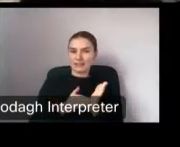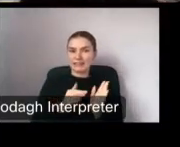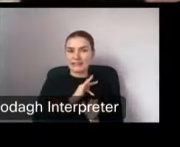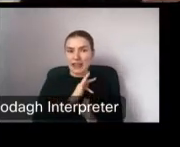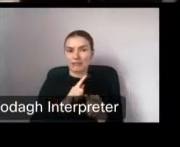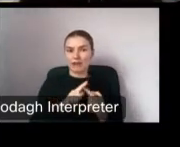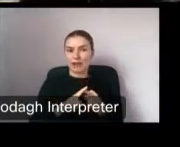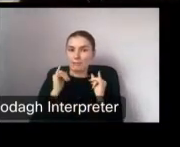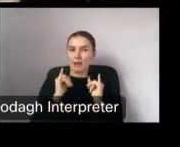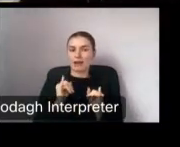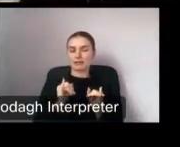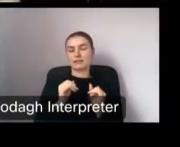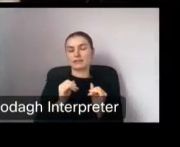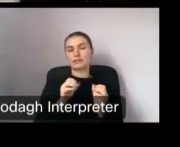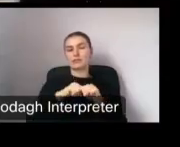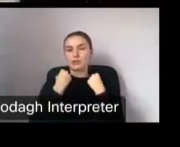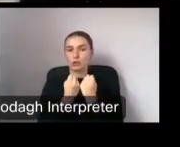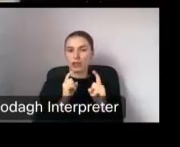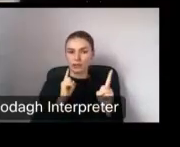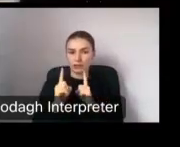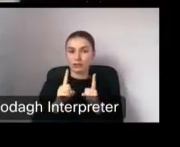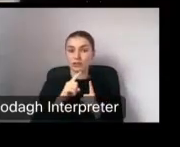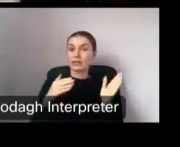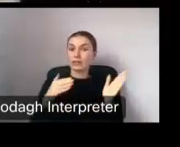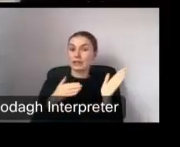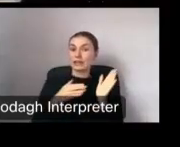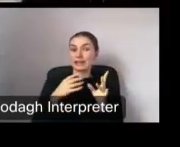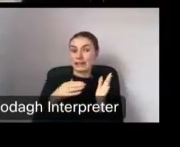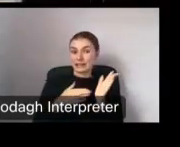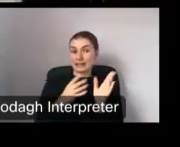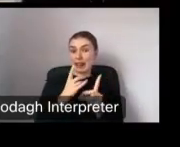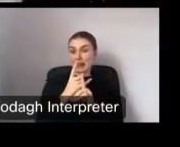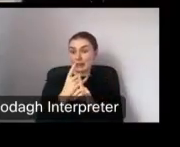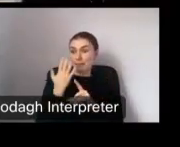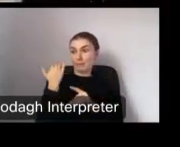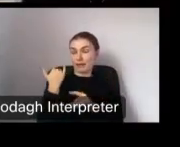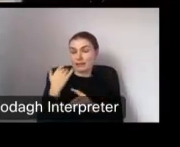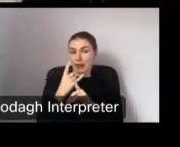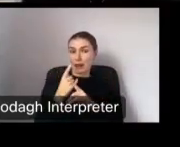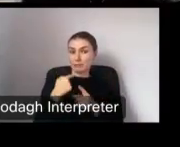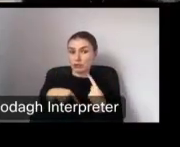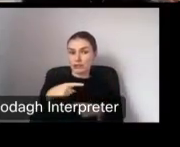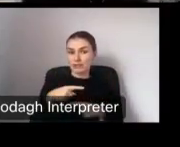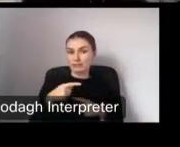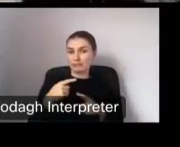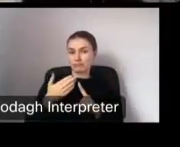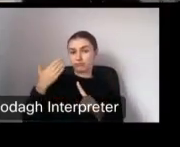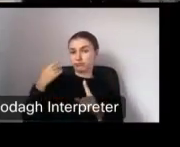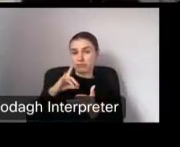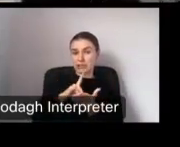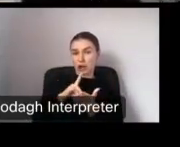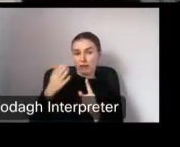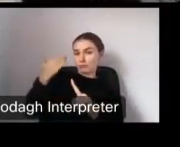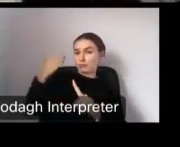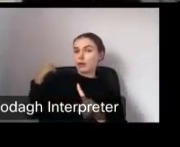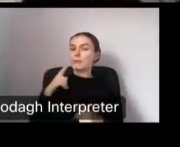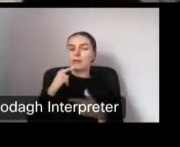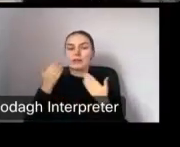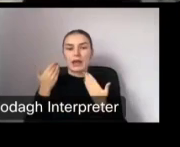So ultimately, while it may have helped us in the past when we were in danger in prehistoric times, nowadays it means it leads